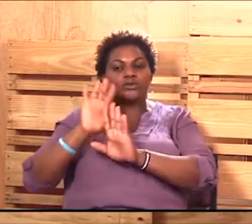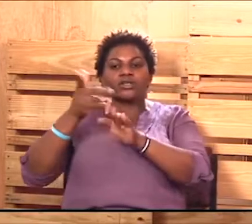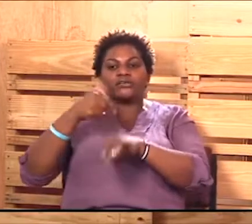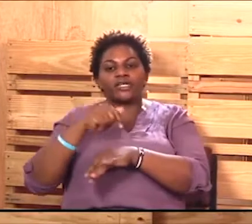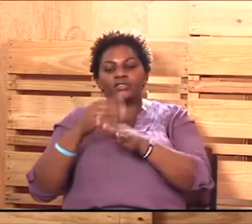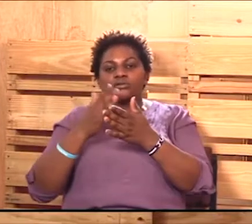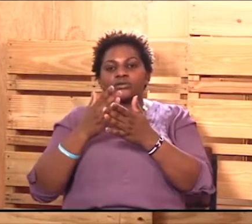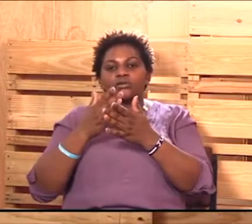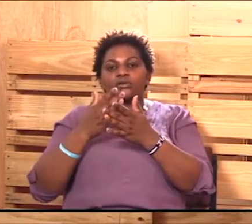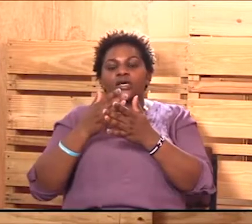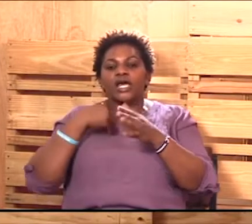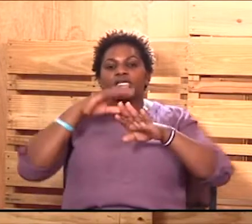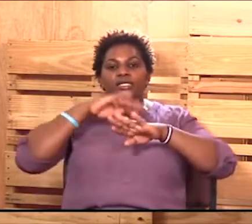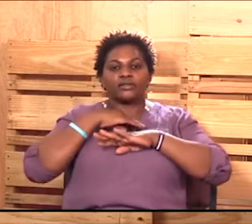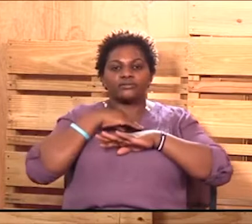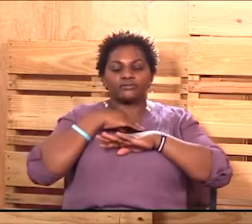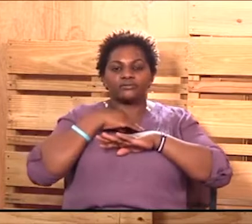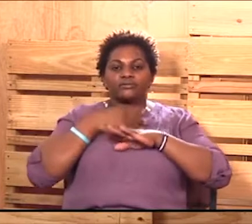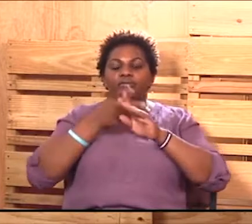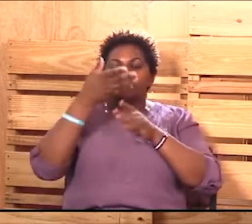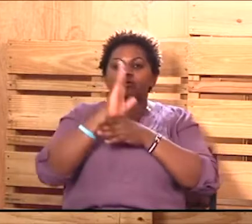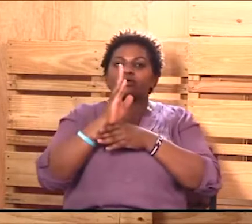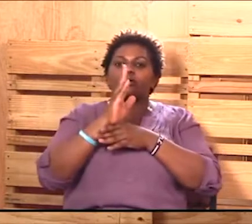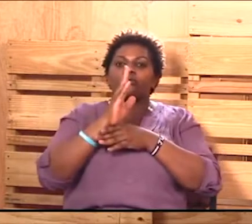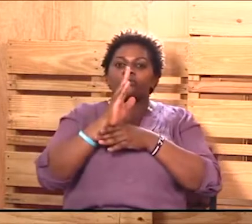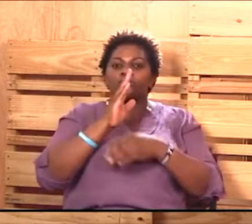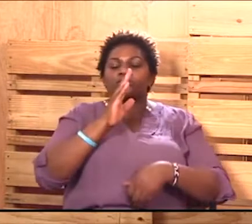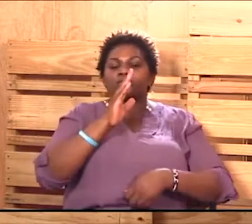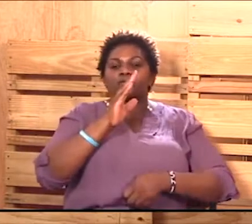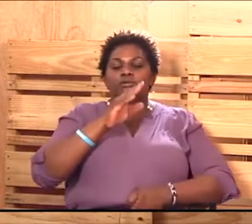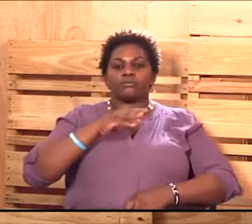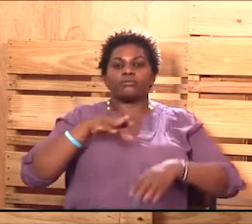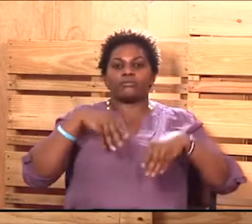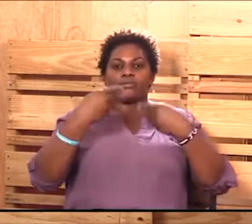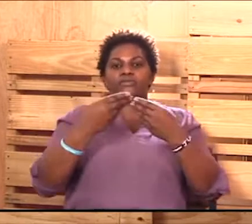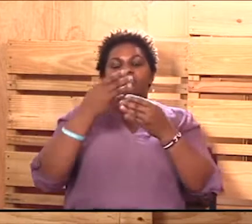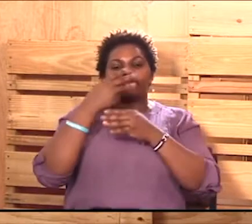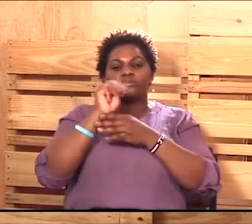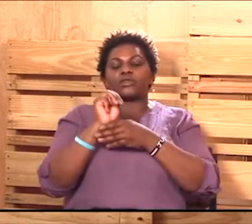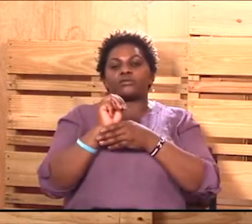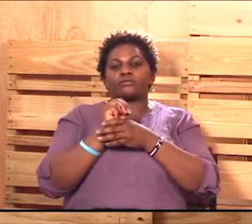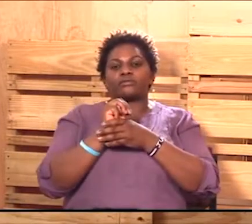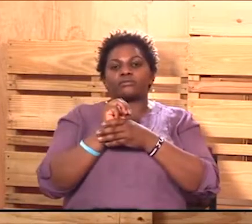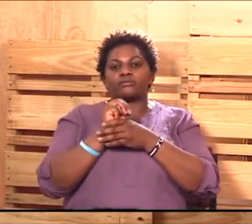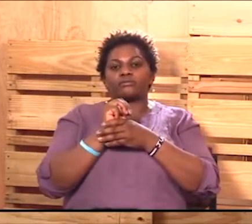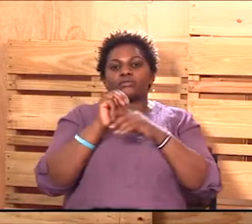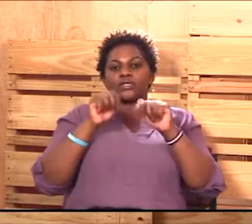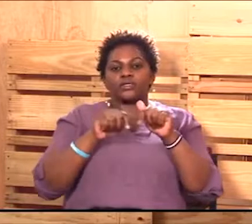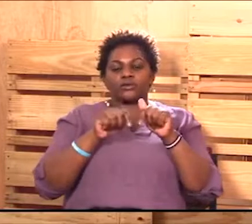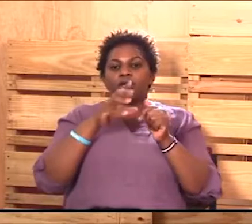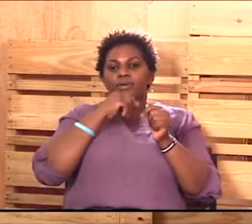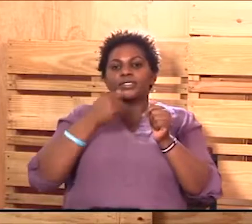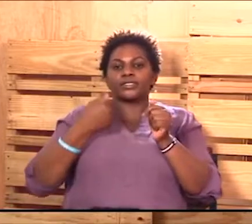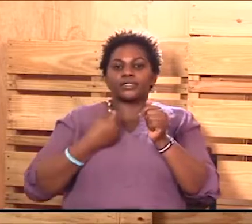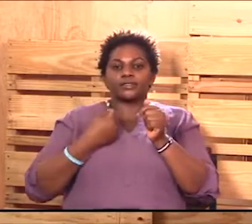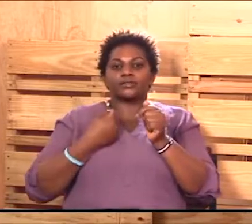were because we had enough. But God still provided for them. And today, boys and